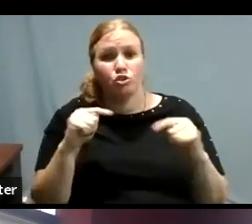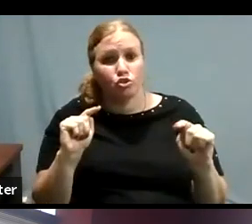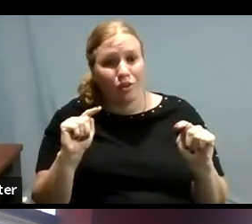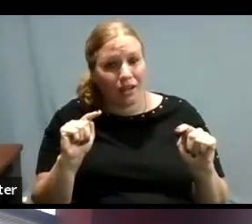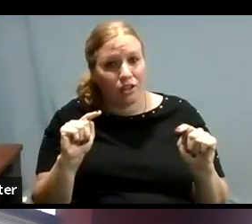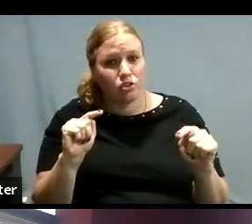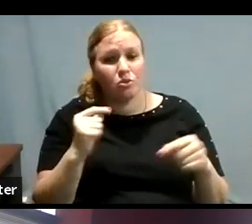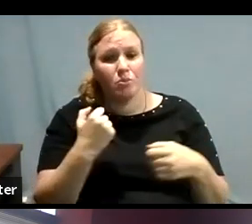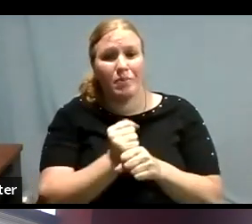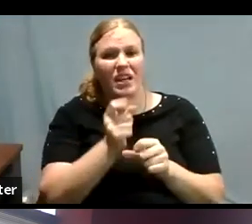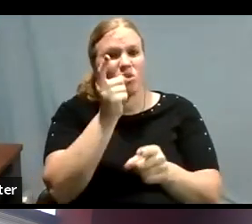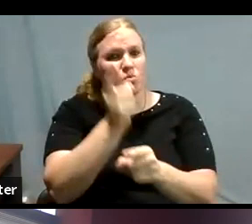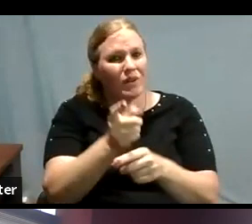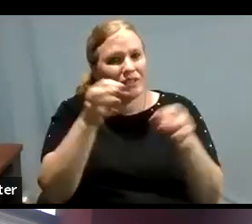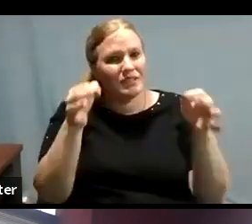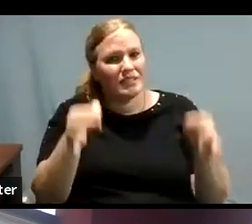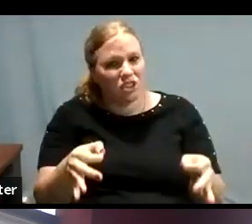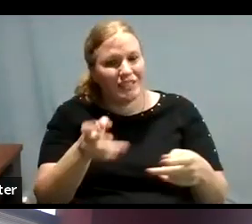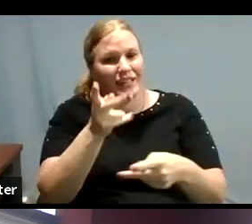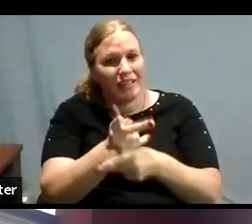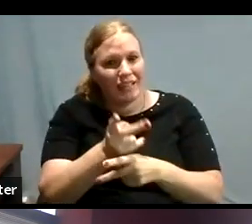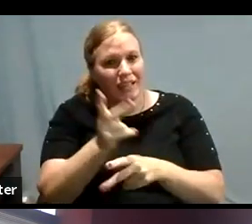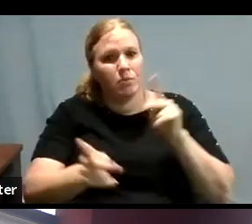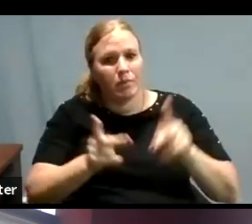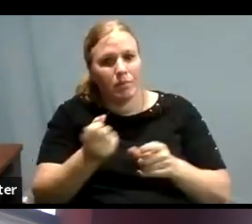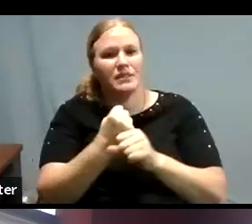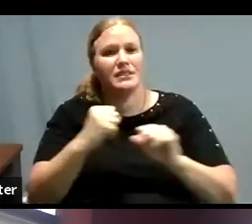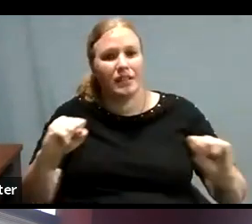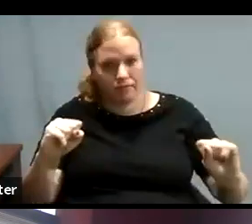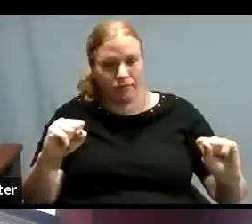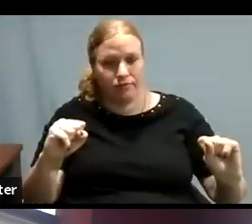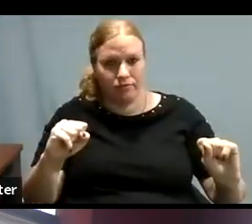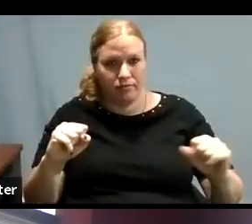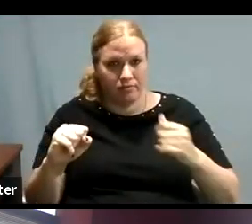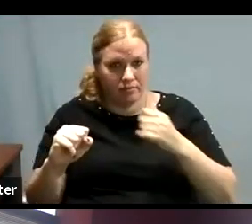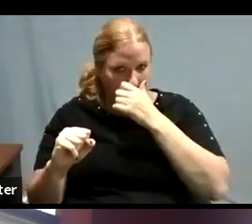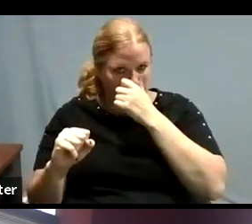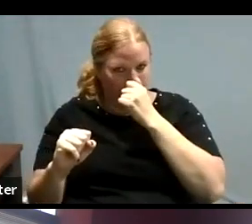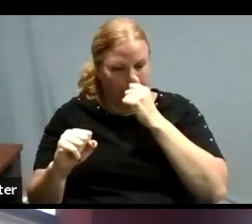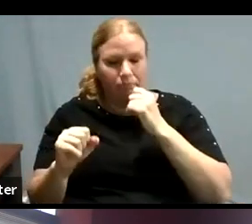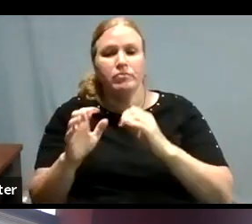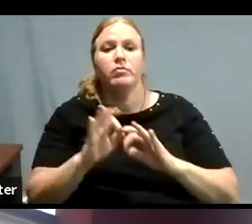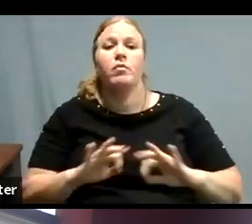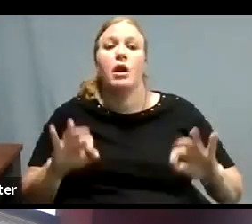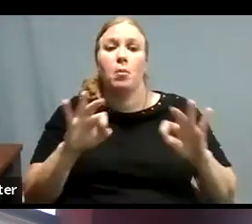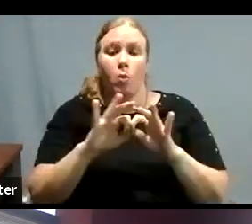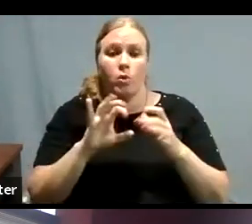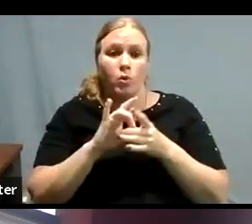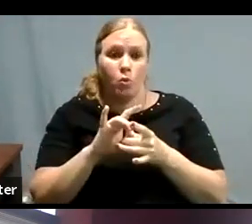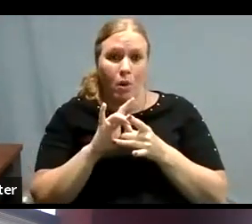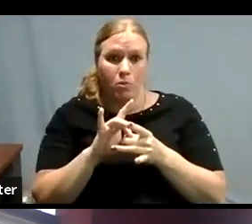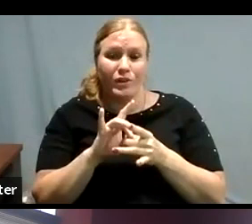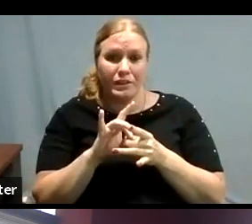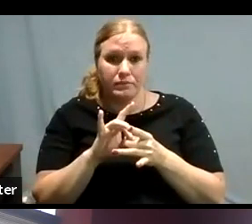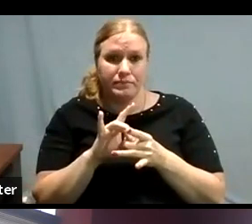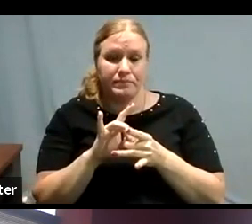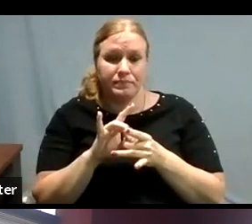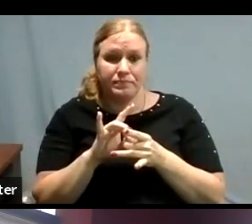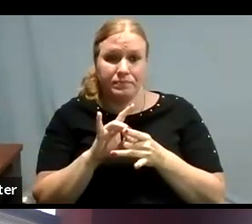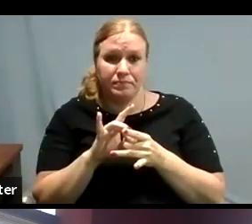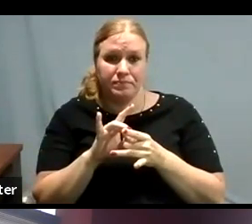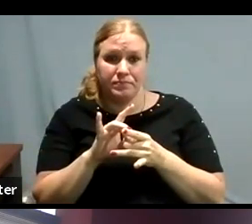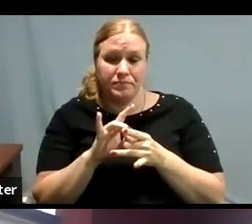right thing to keep residents safe, and we need people's cooperation. This is